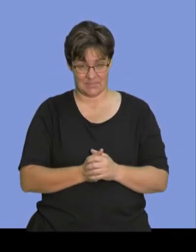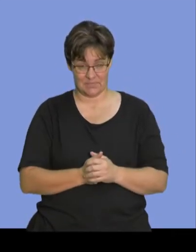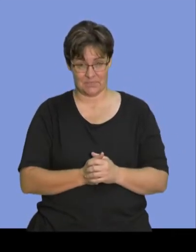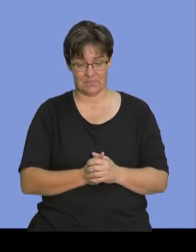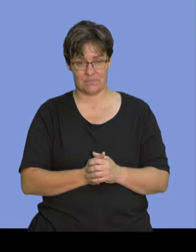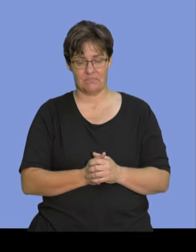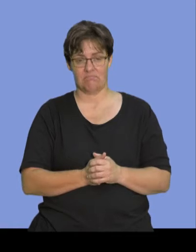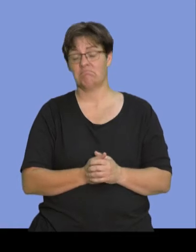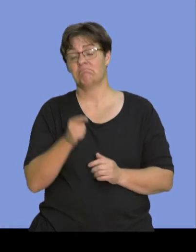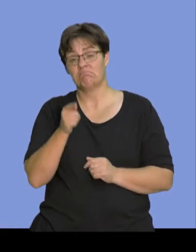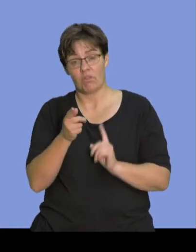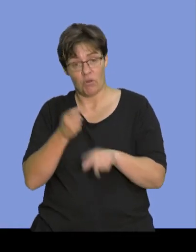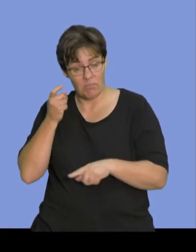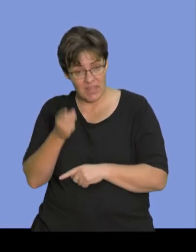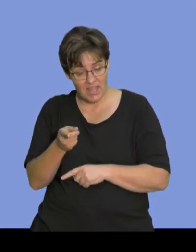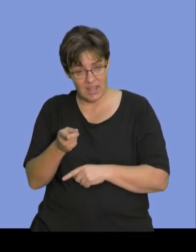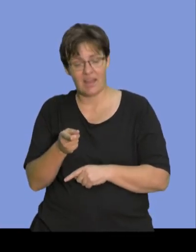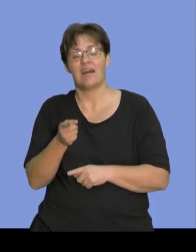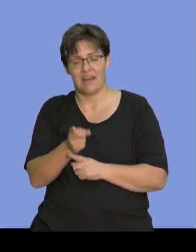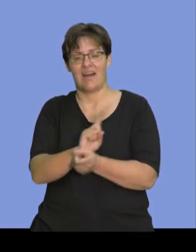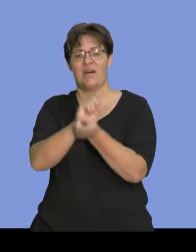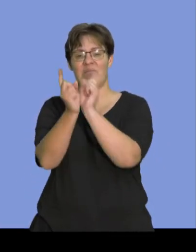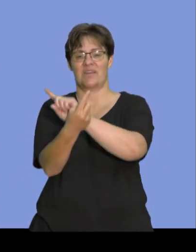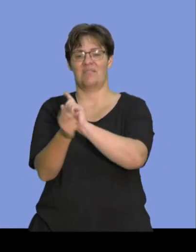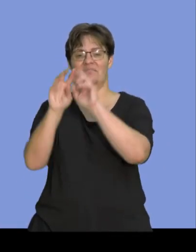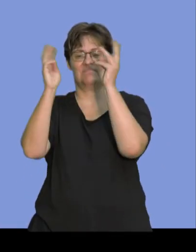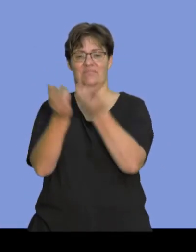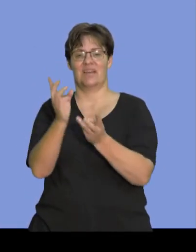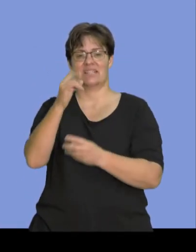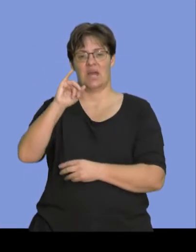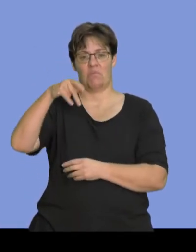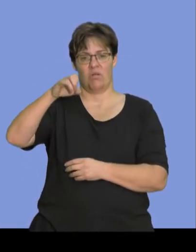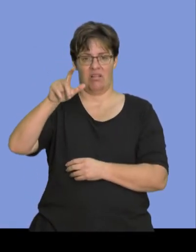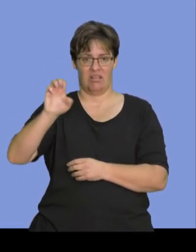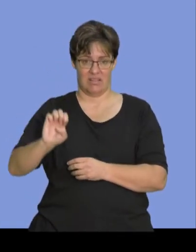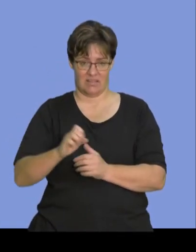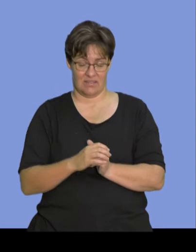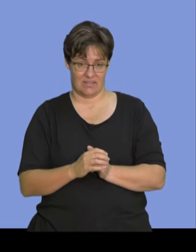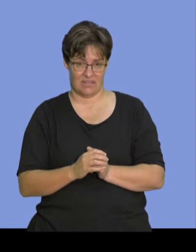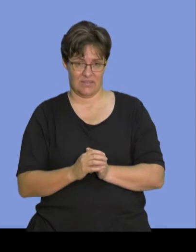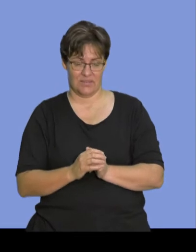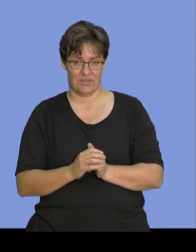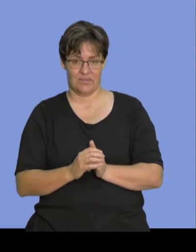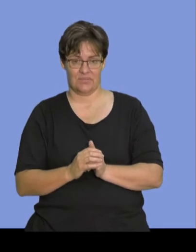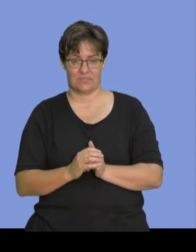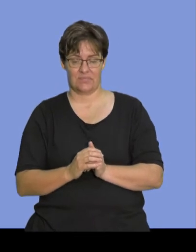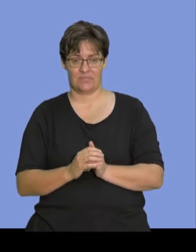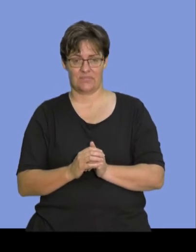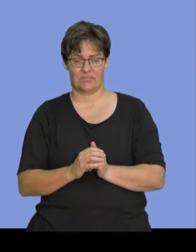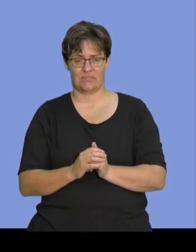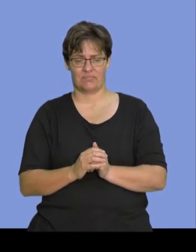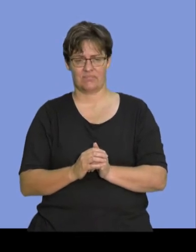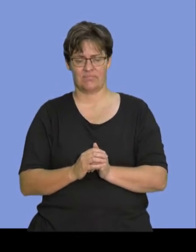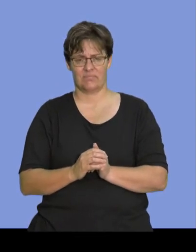a huge magnet. And as a result of that, the Earth becomes a dipole, okay? It becomes a dipole.